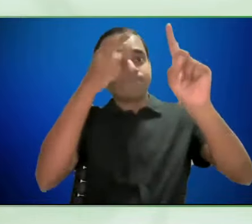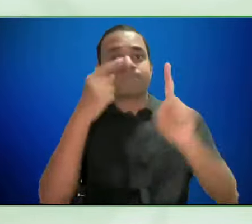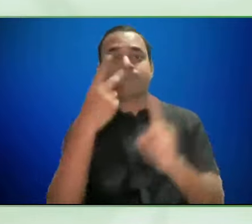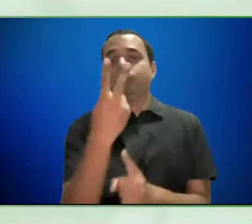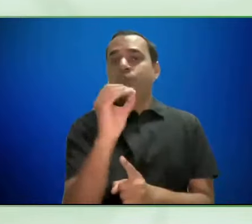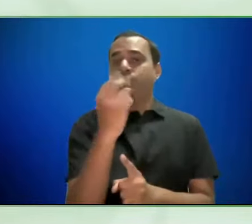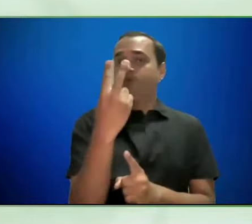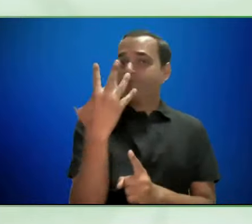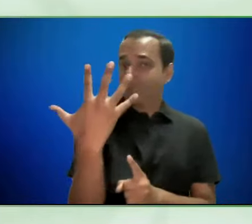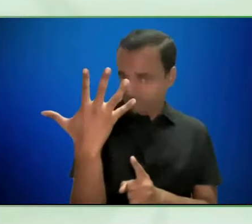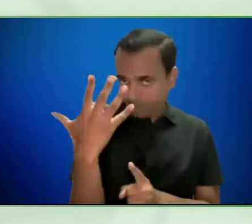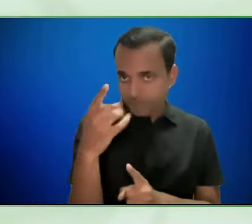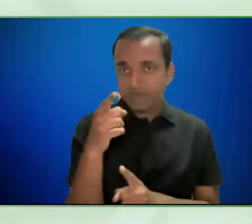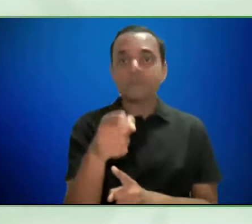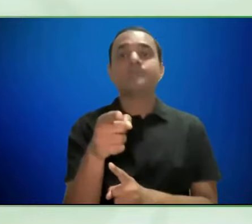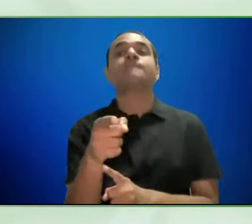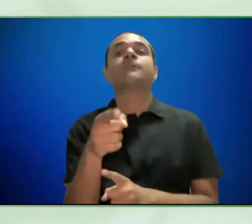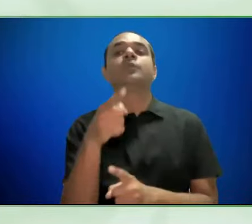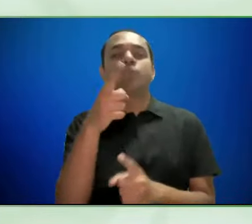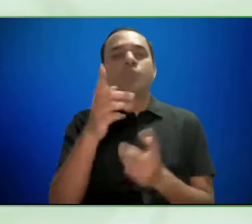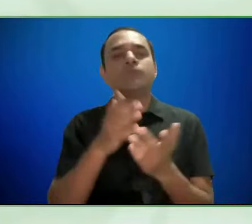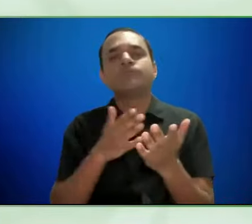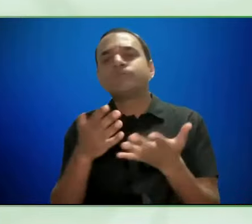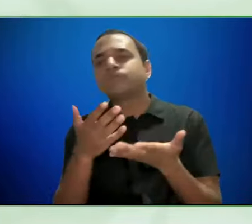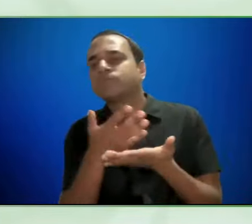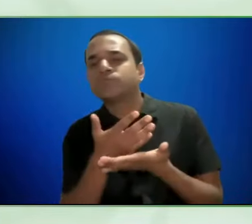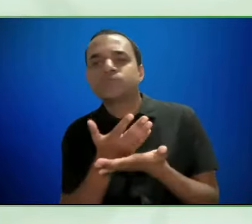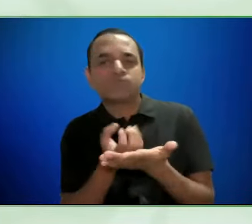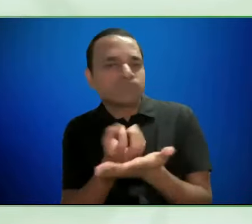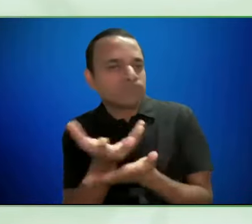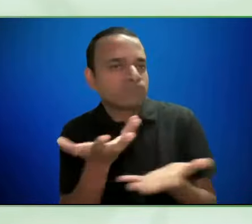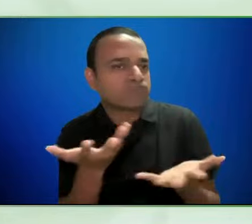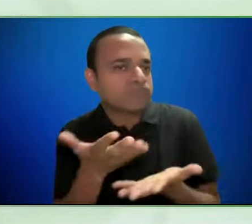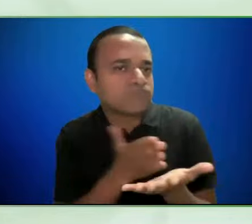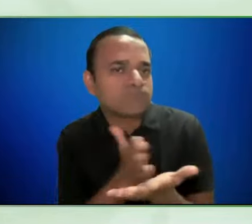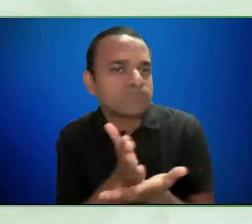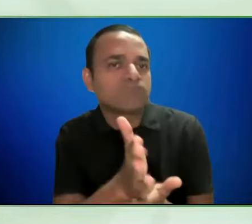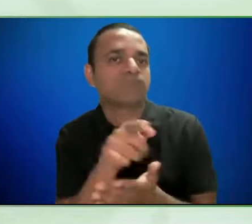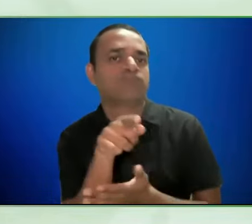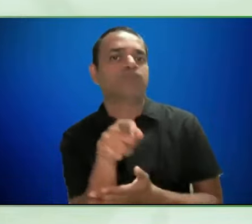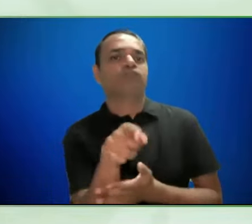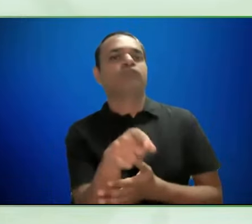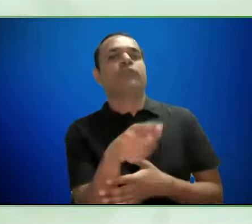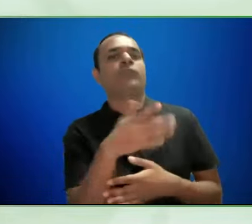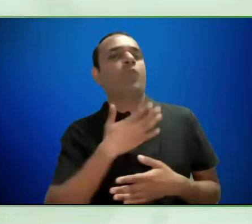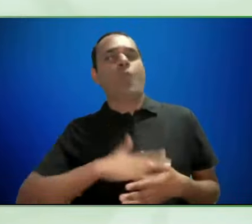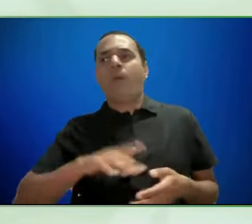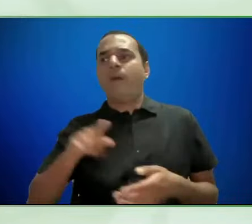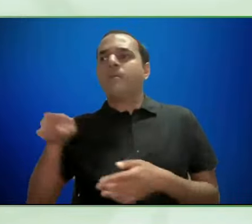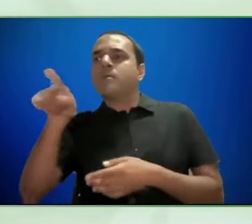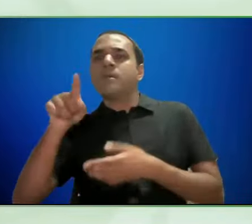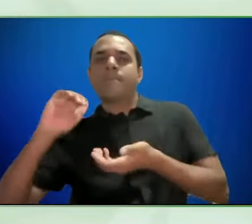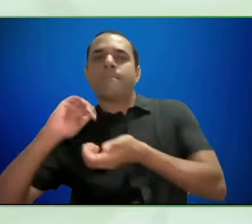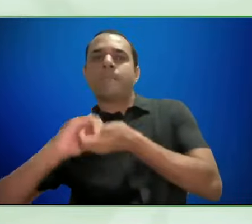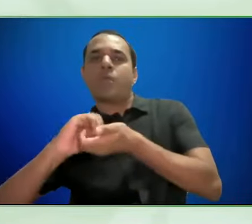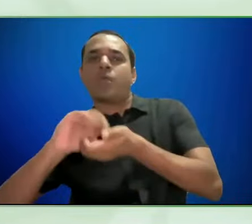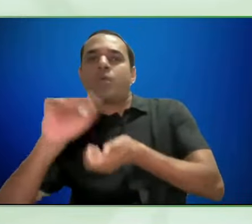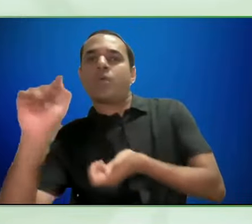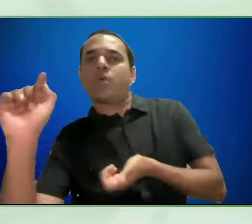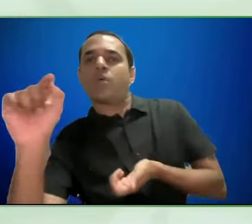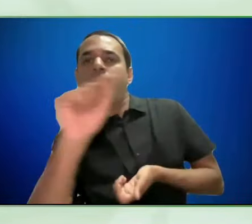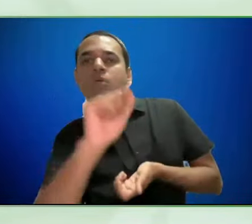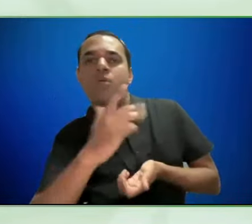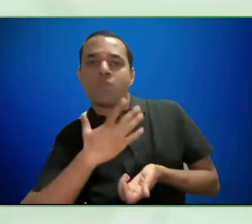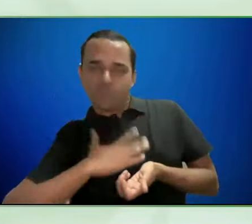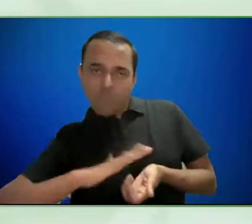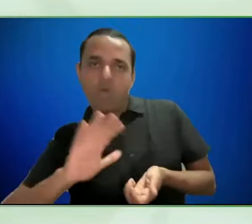actually. A worker-owned cooperative called Abundance. Yeah. And because we feel like one of the big things that's missing in